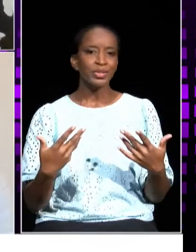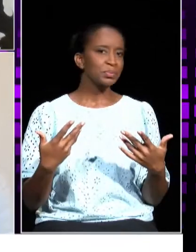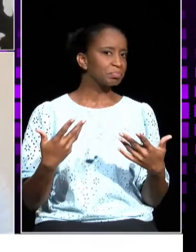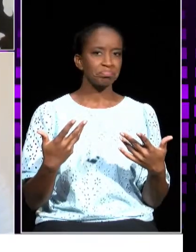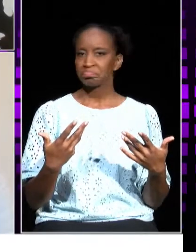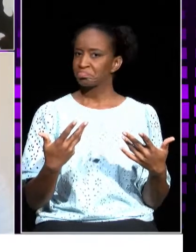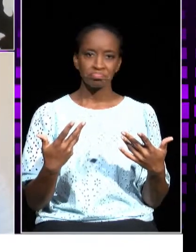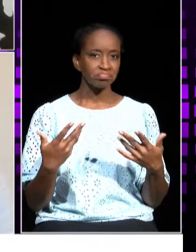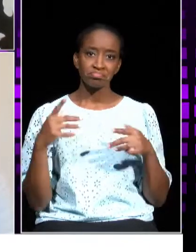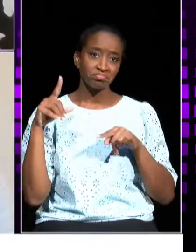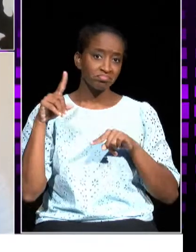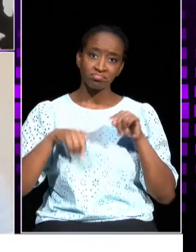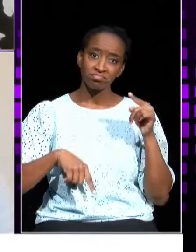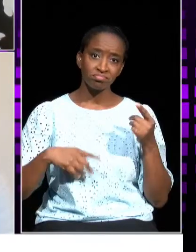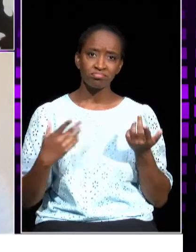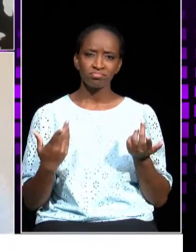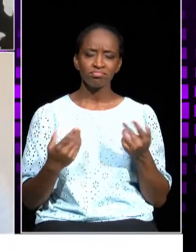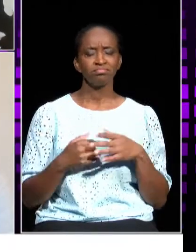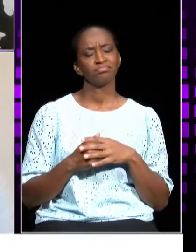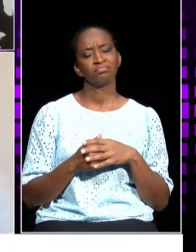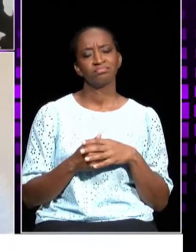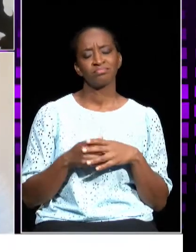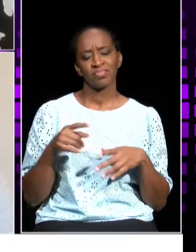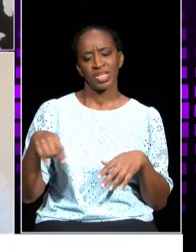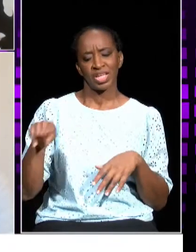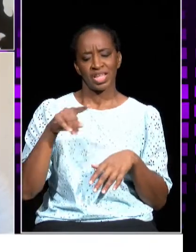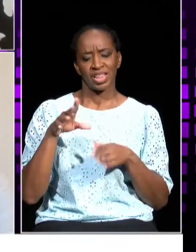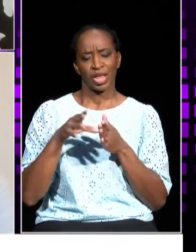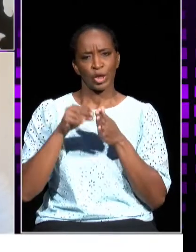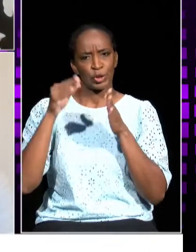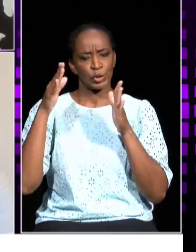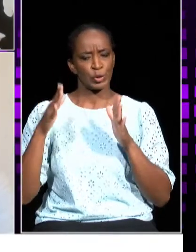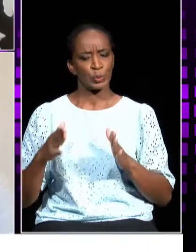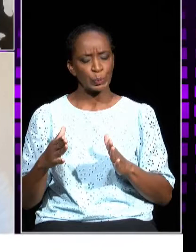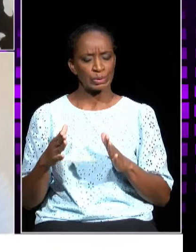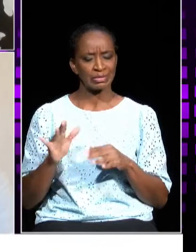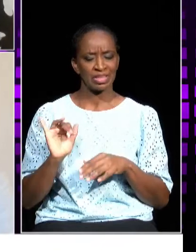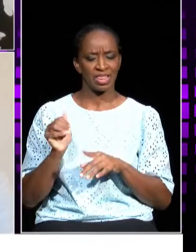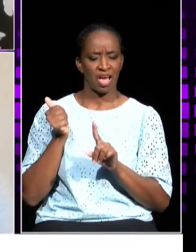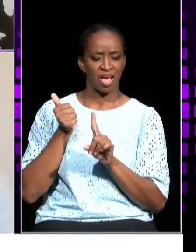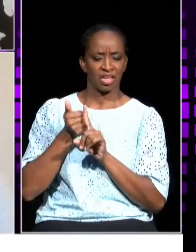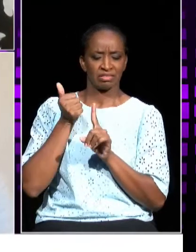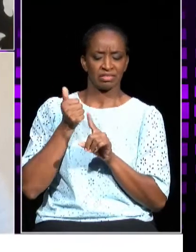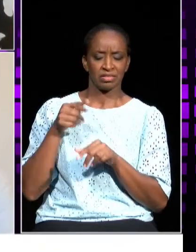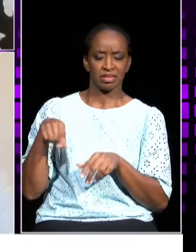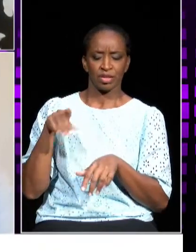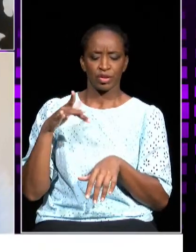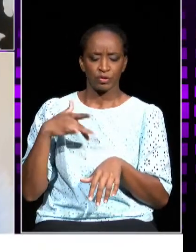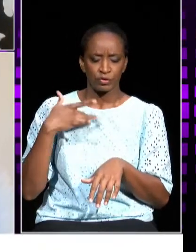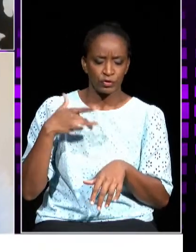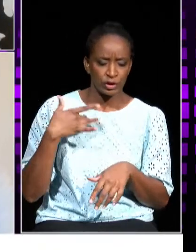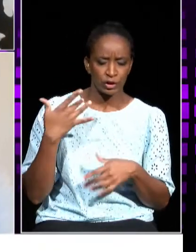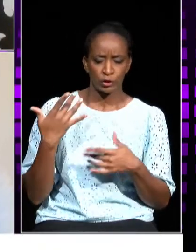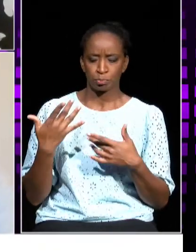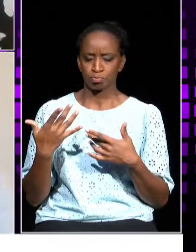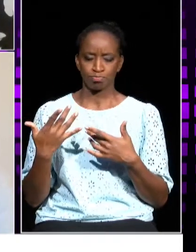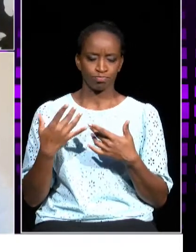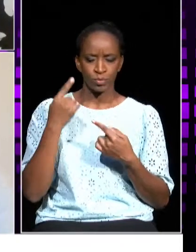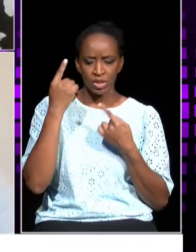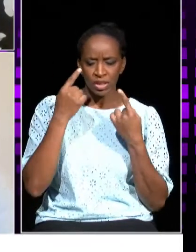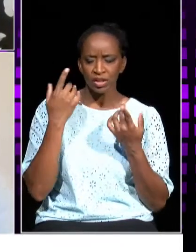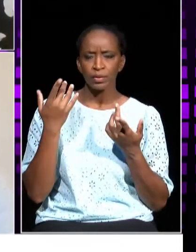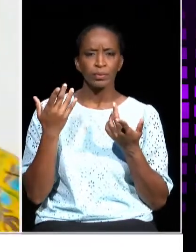students. Shem, I want to understand from you, when this whole thing started, when we moved from a place of in-person classes and